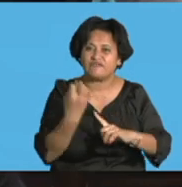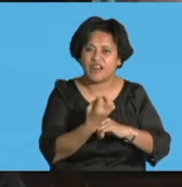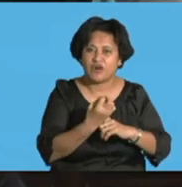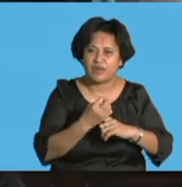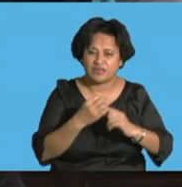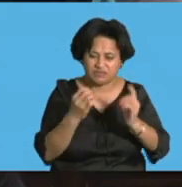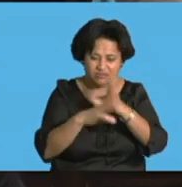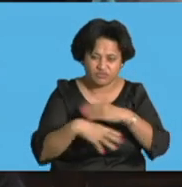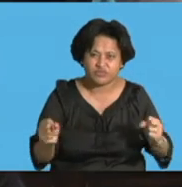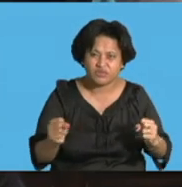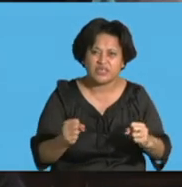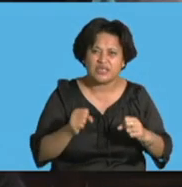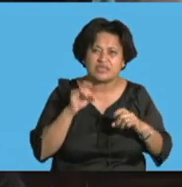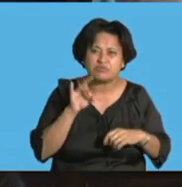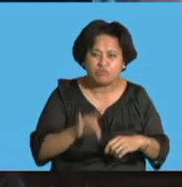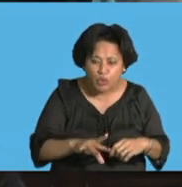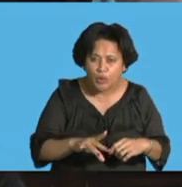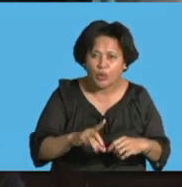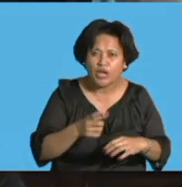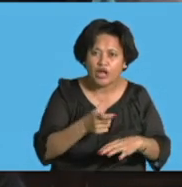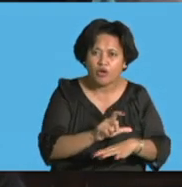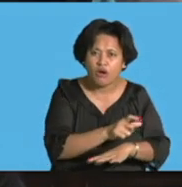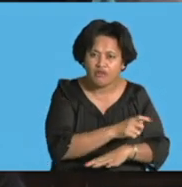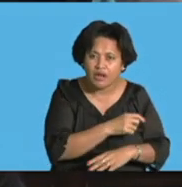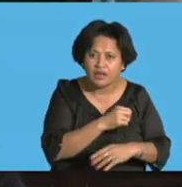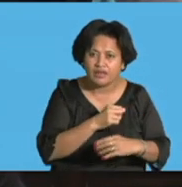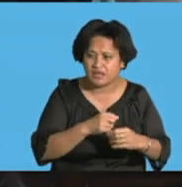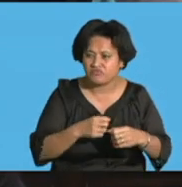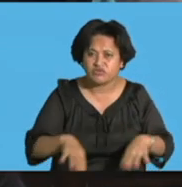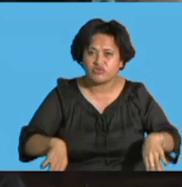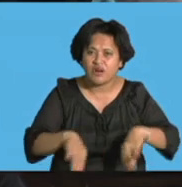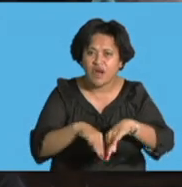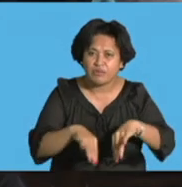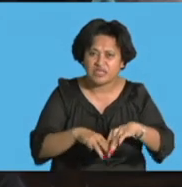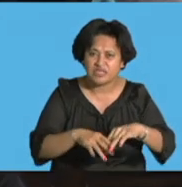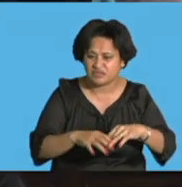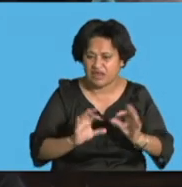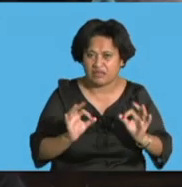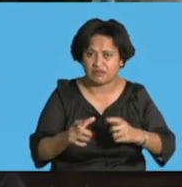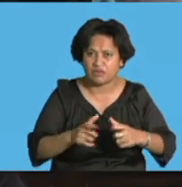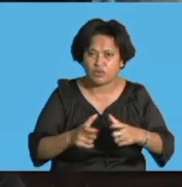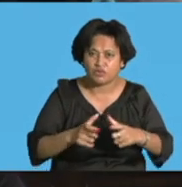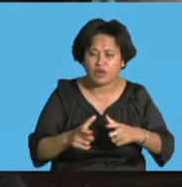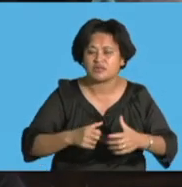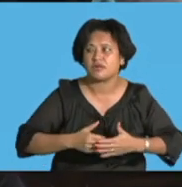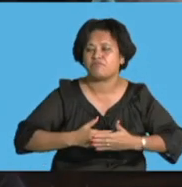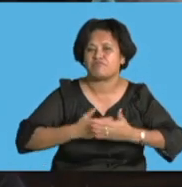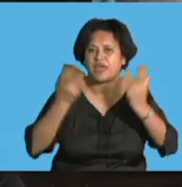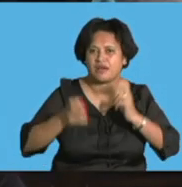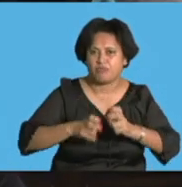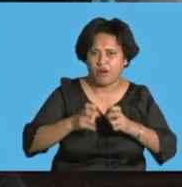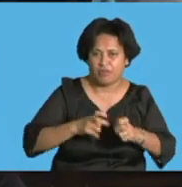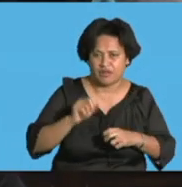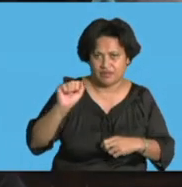including biodiversity, coral destruction, waste management, sewage treatment. It's a huge problem for that